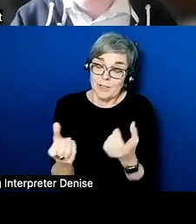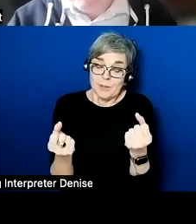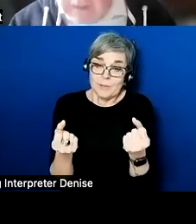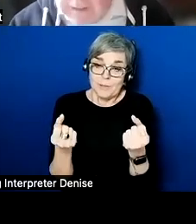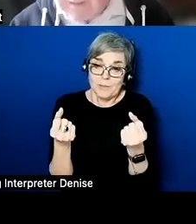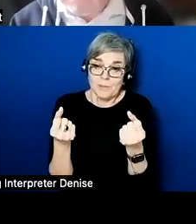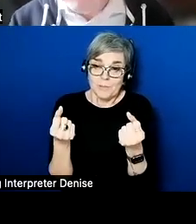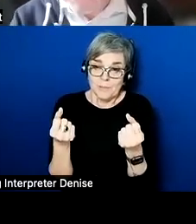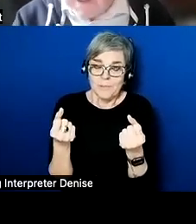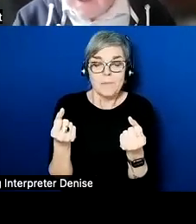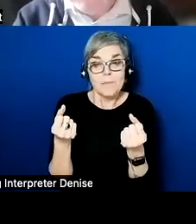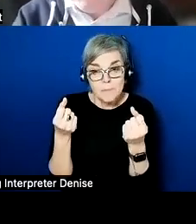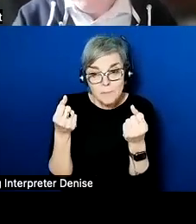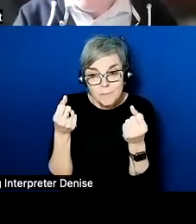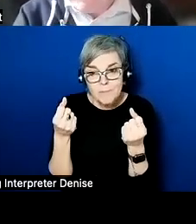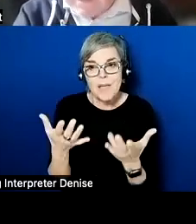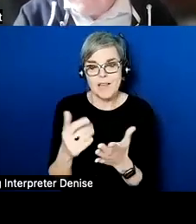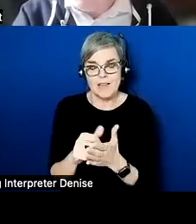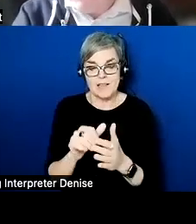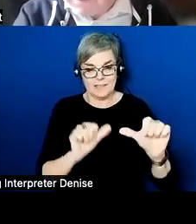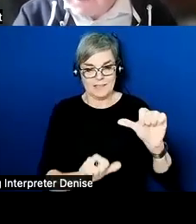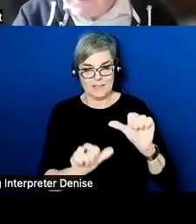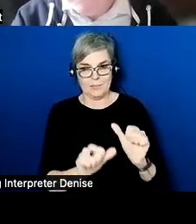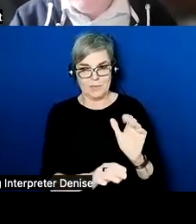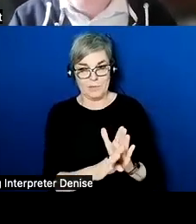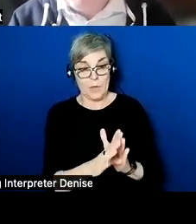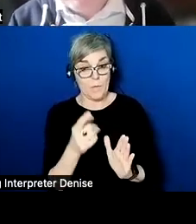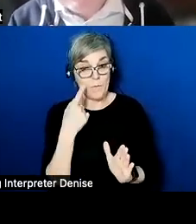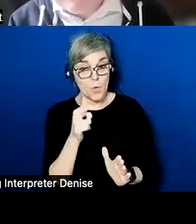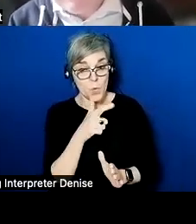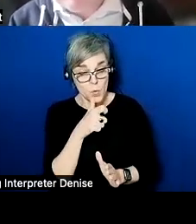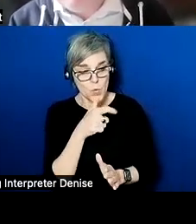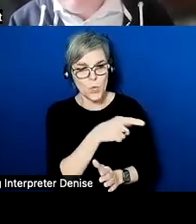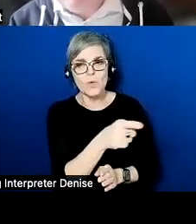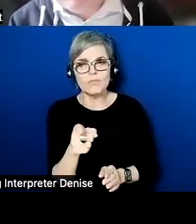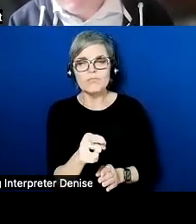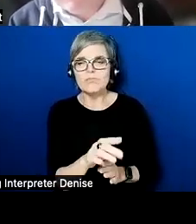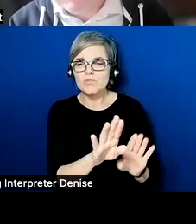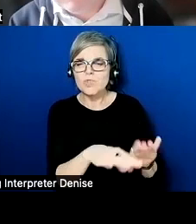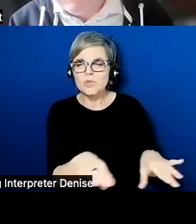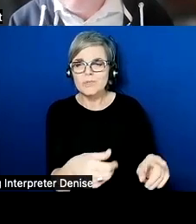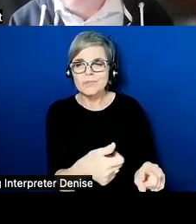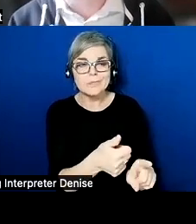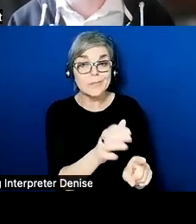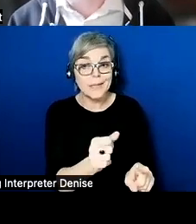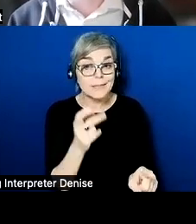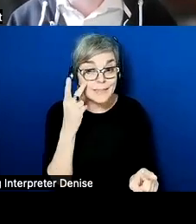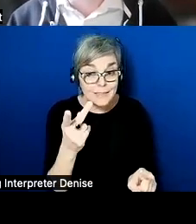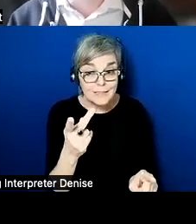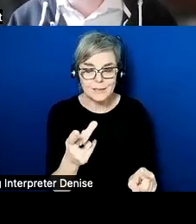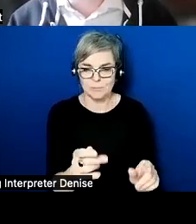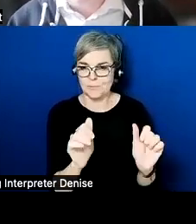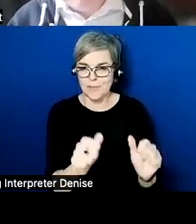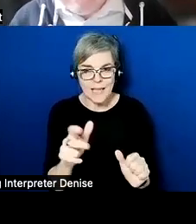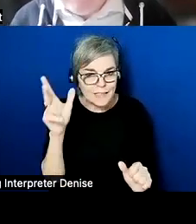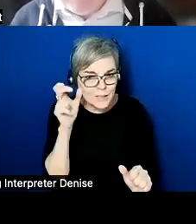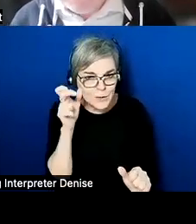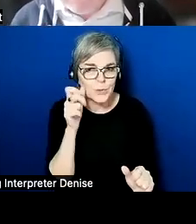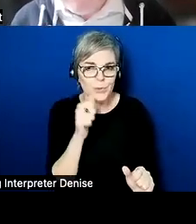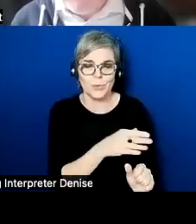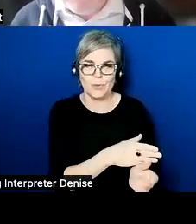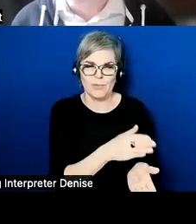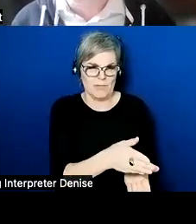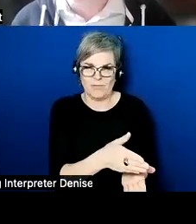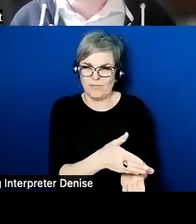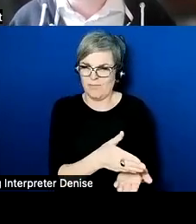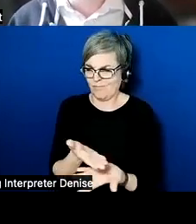seeing, hearing child is able to do. But instead, this publication gives many examples